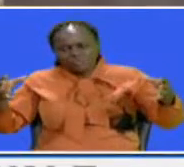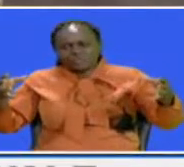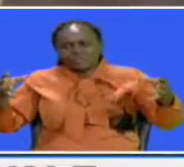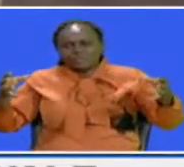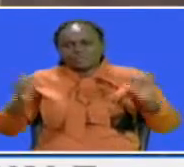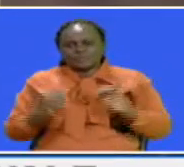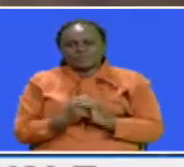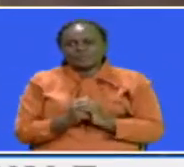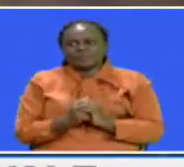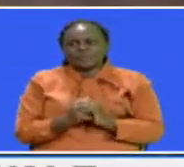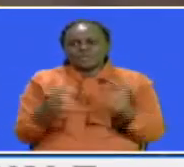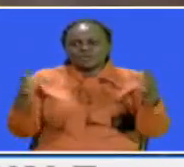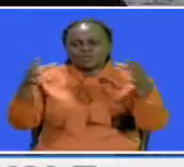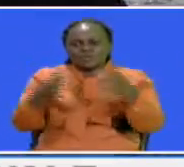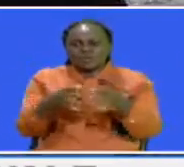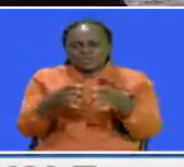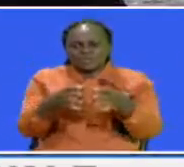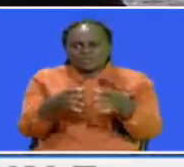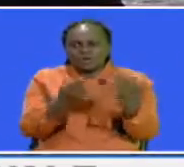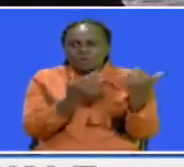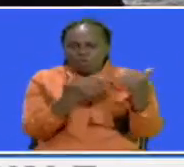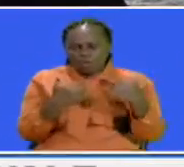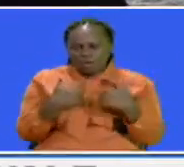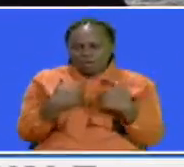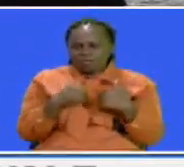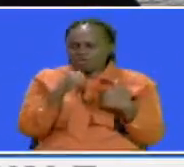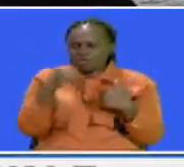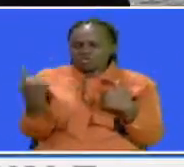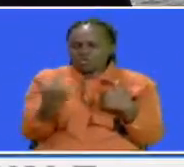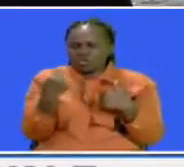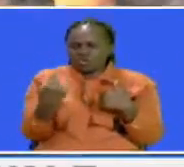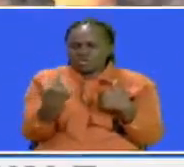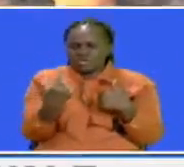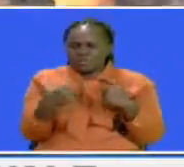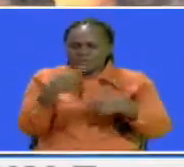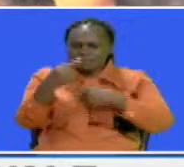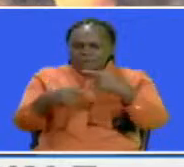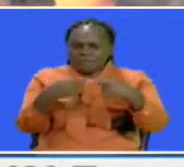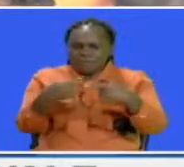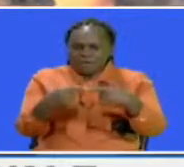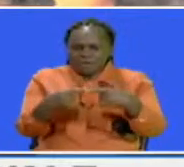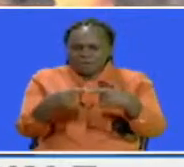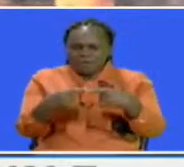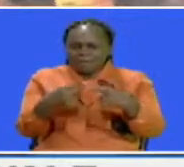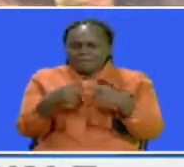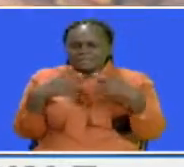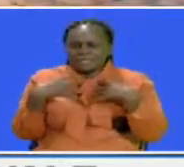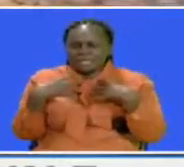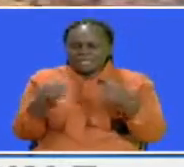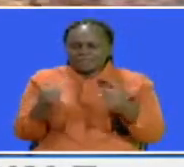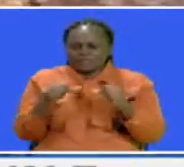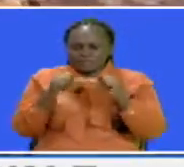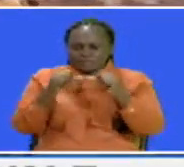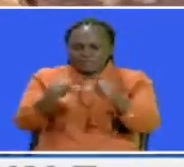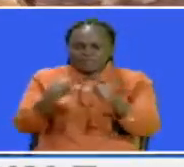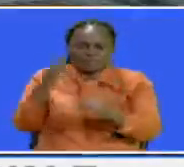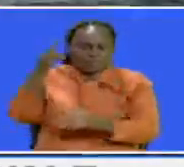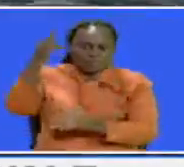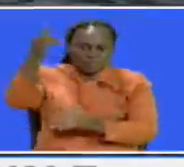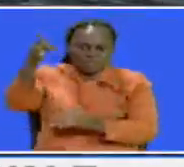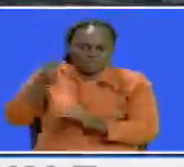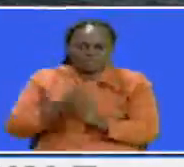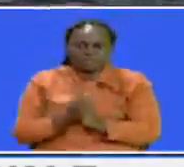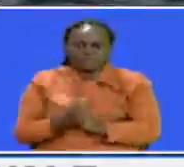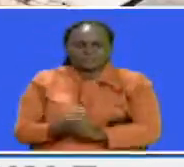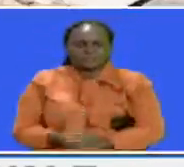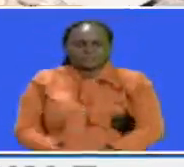improve. The community remains hopeful, not just for a prosperous catch, but for a healthier and more sustainable future.